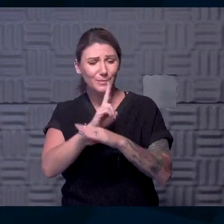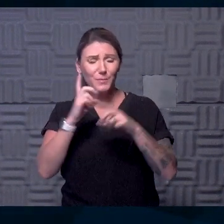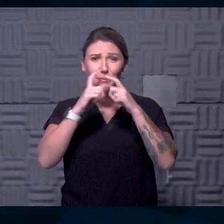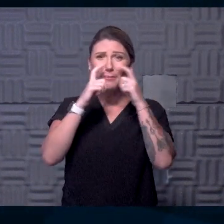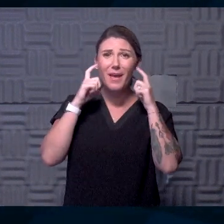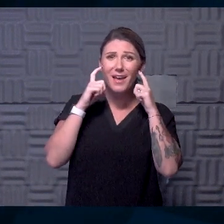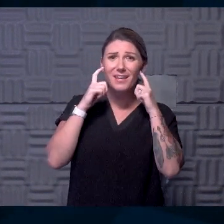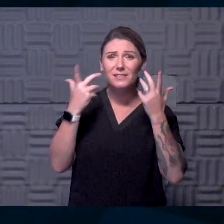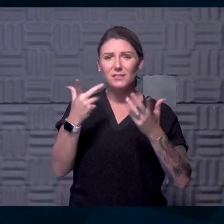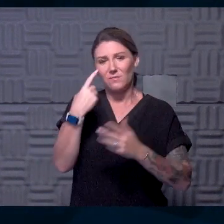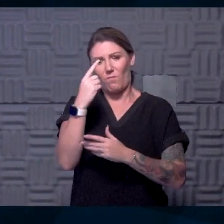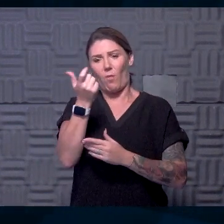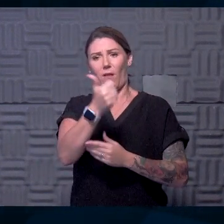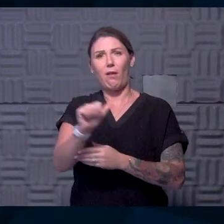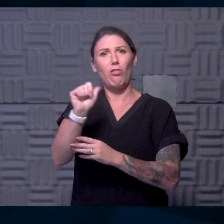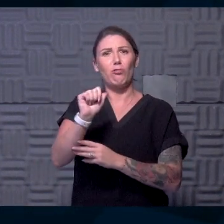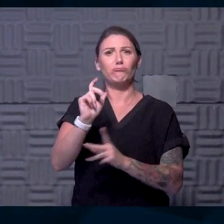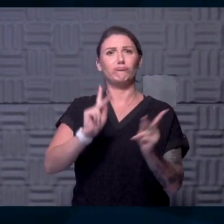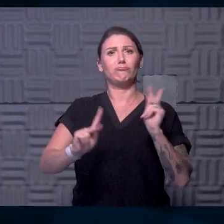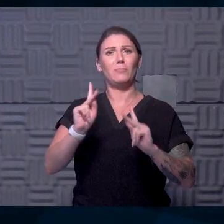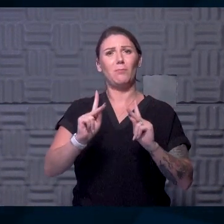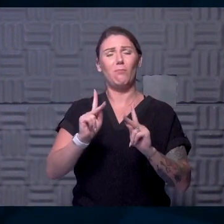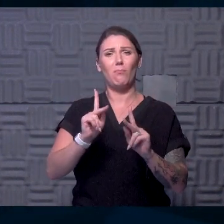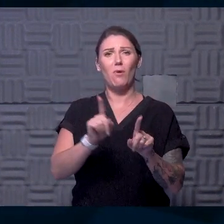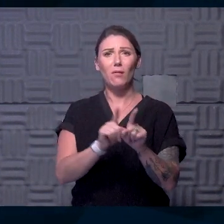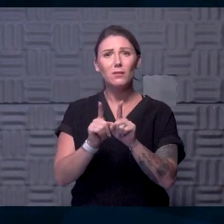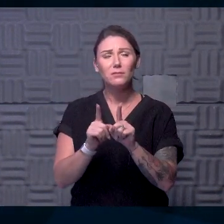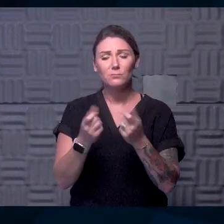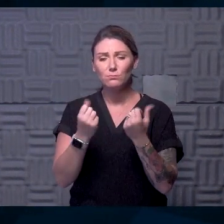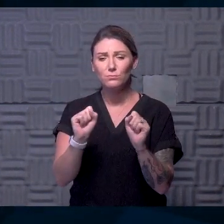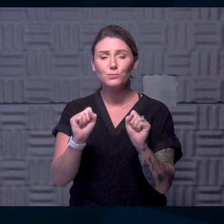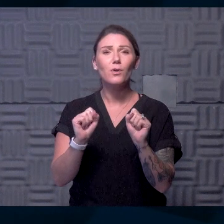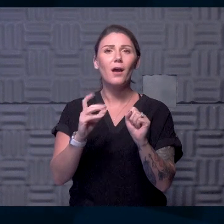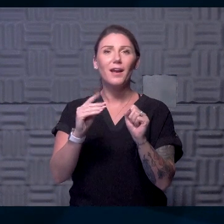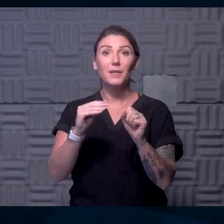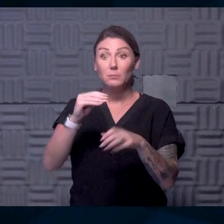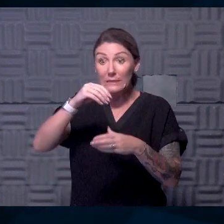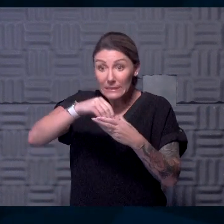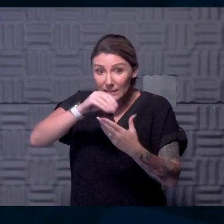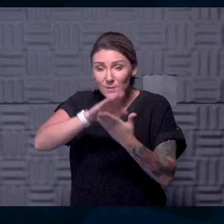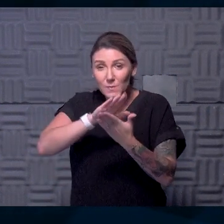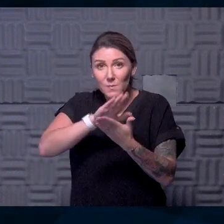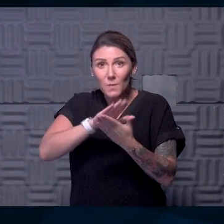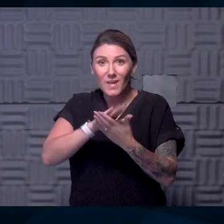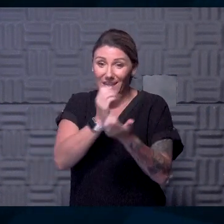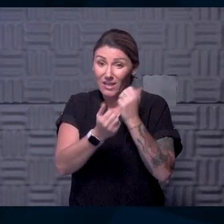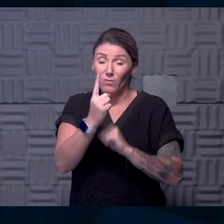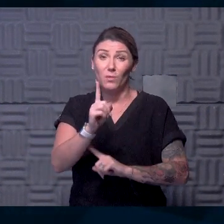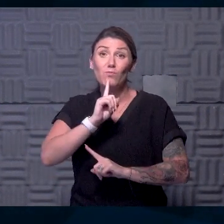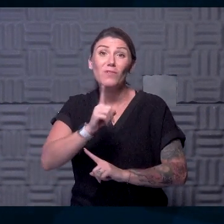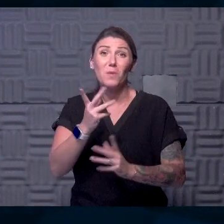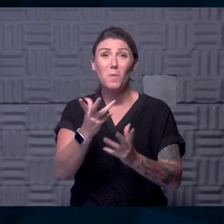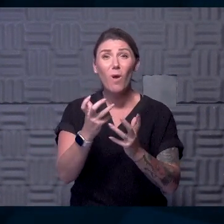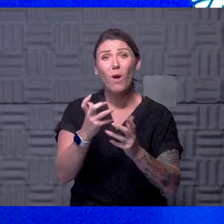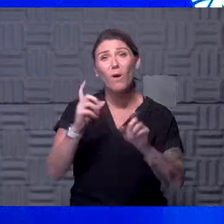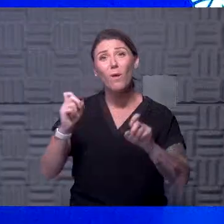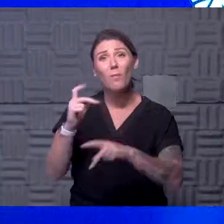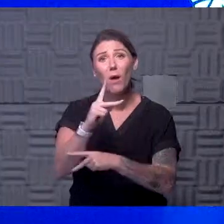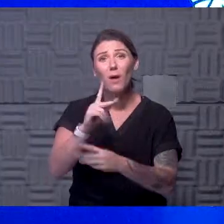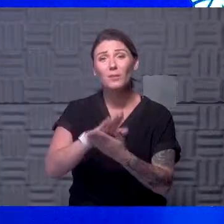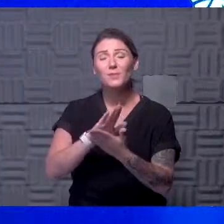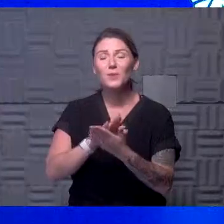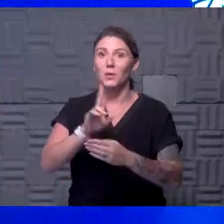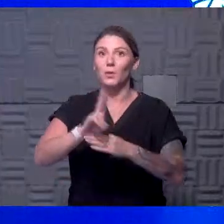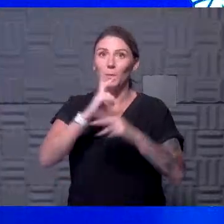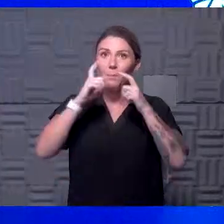And if we just do that, we can, you know, try and be in school, which is what everybody really wants. Yeah, wear a mask, wear a mask,